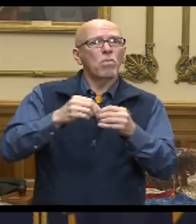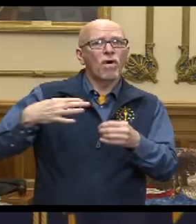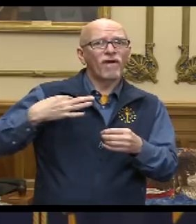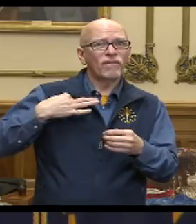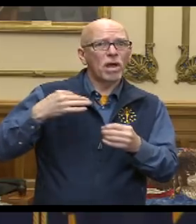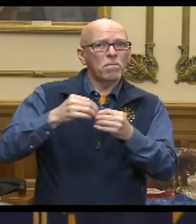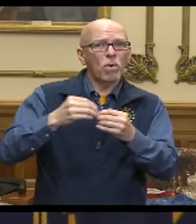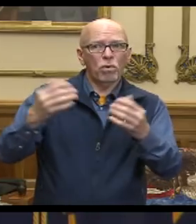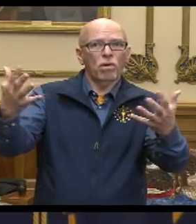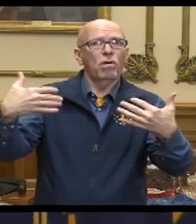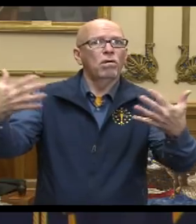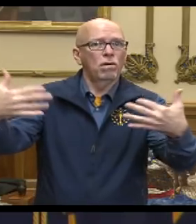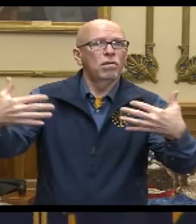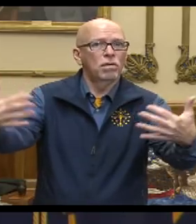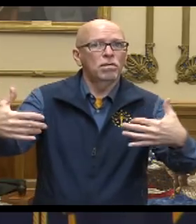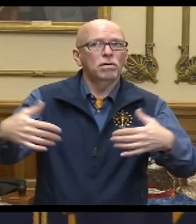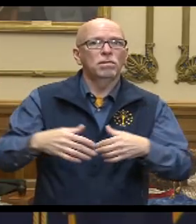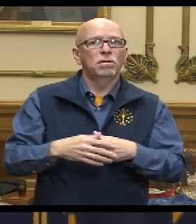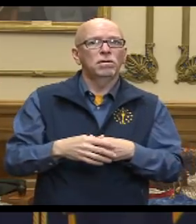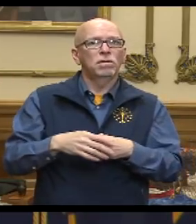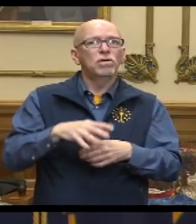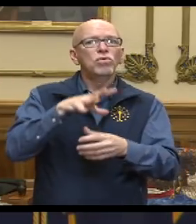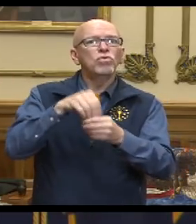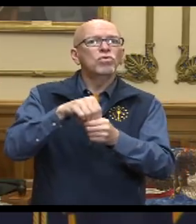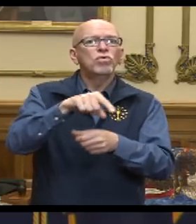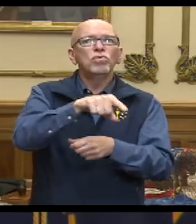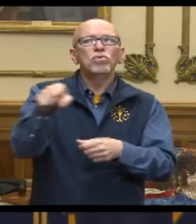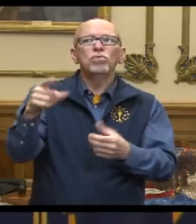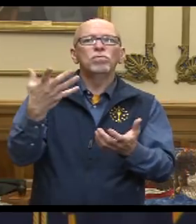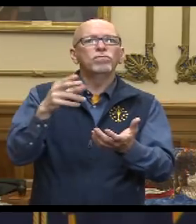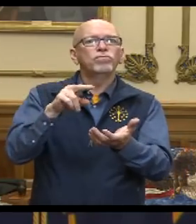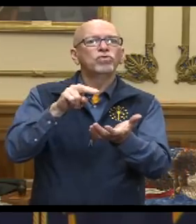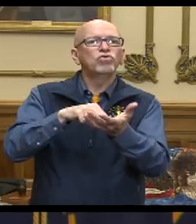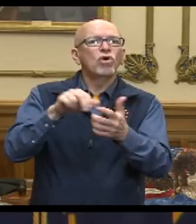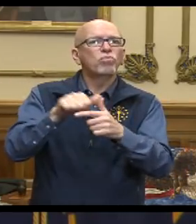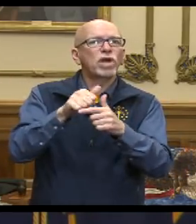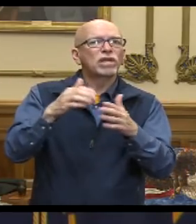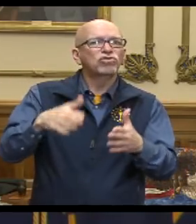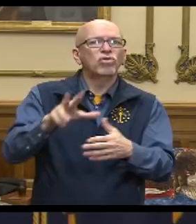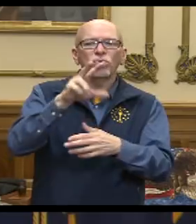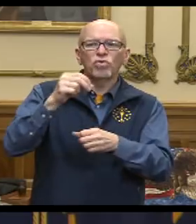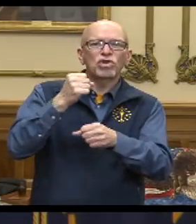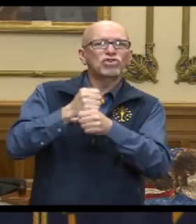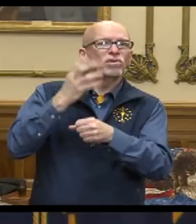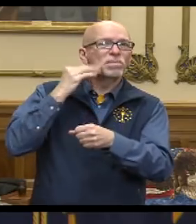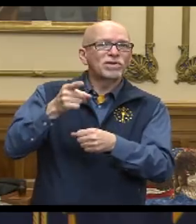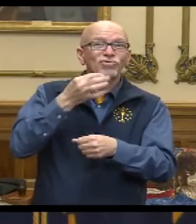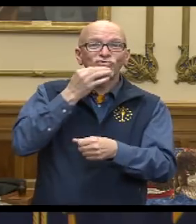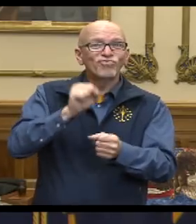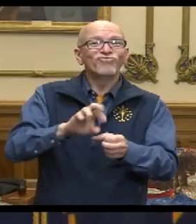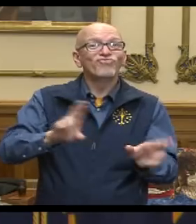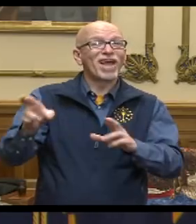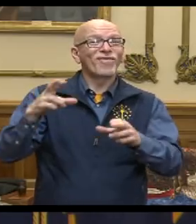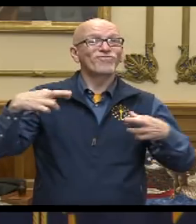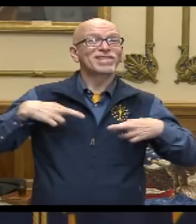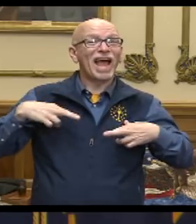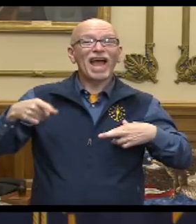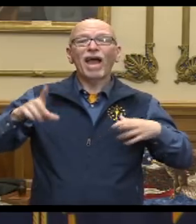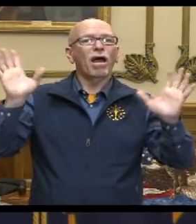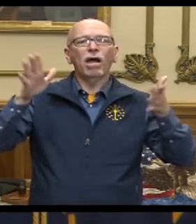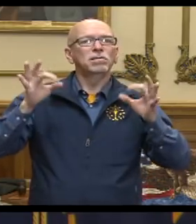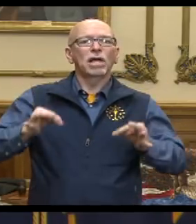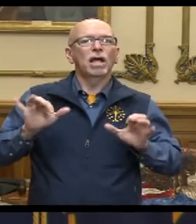volunteers. That includes the nurse practitioner of 30 years who was about to retire but sprang back into